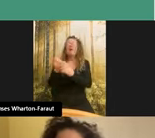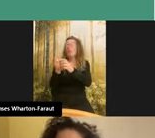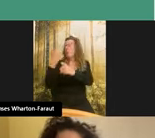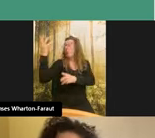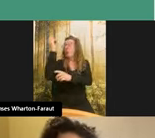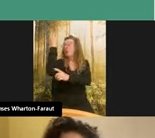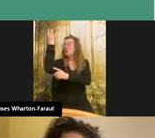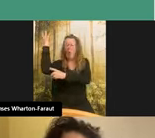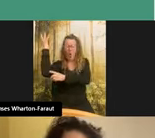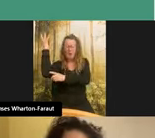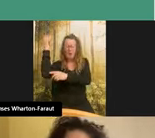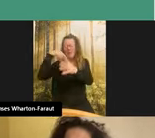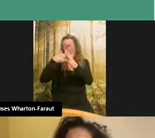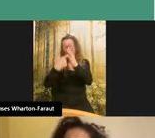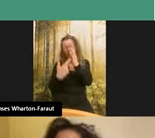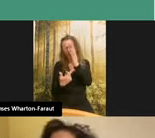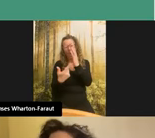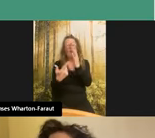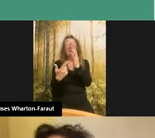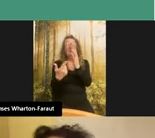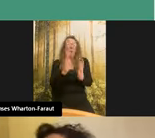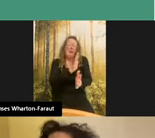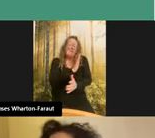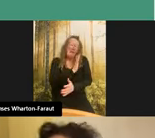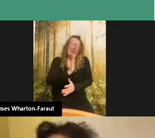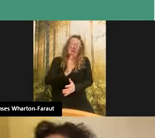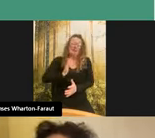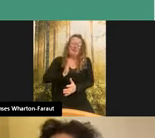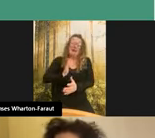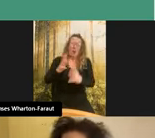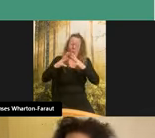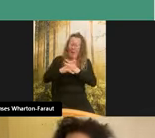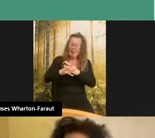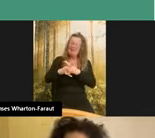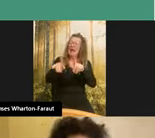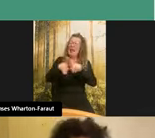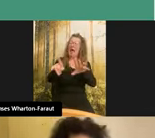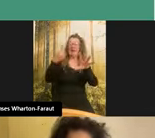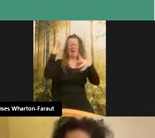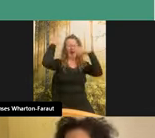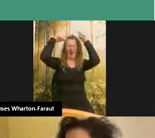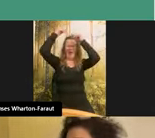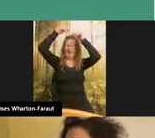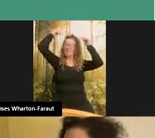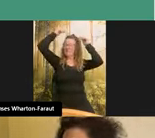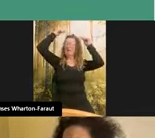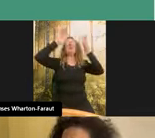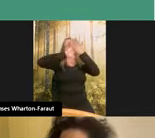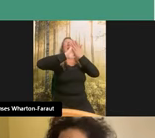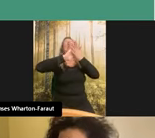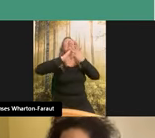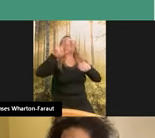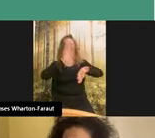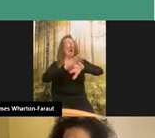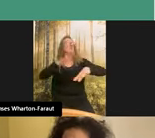mean, so the way that the hair was done on a certain way would be a call to arms, as was the conch shell, but the hair patterns in the hair would